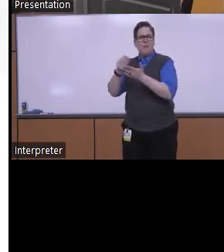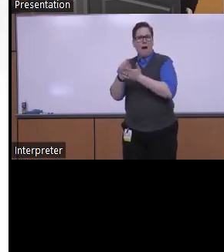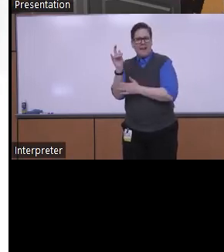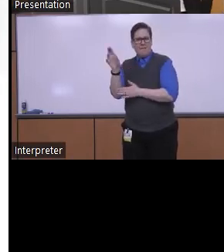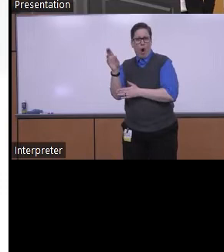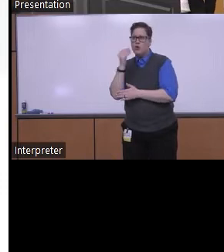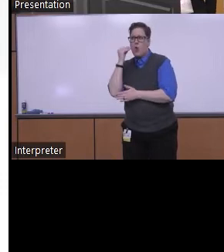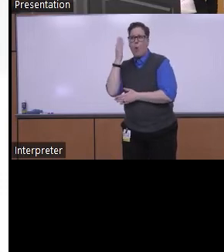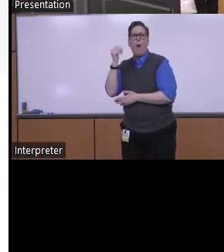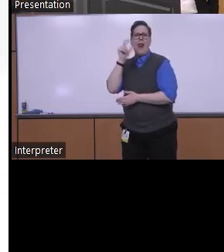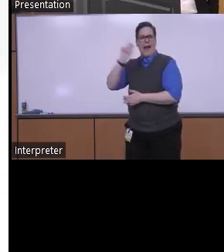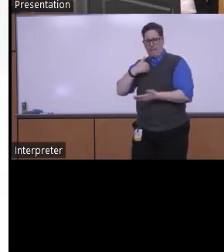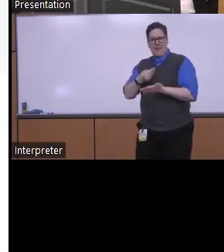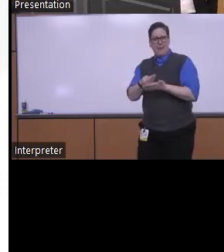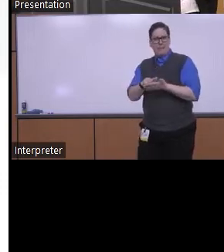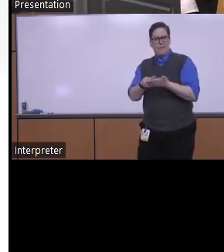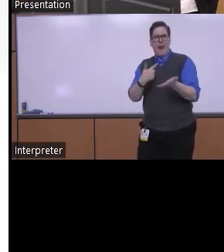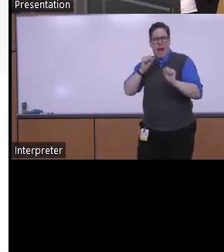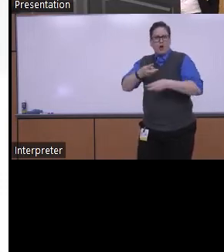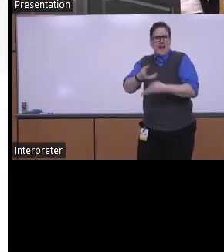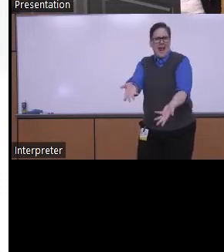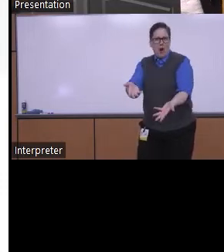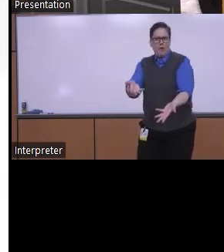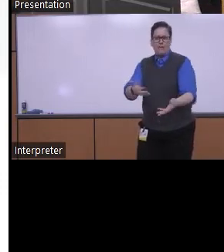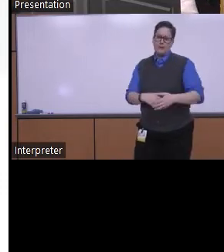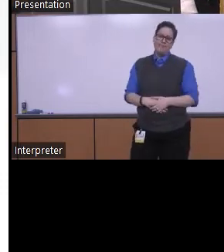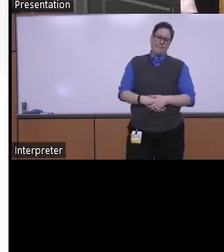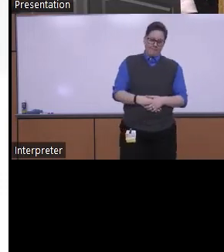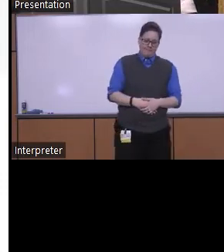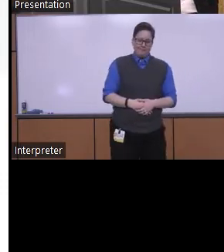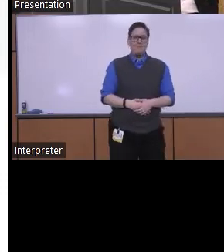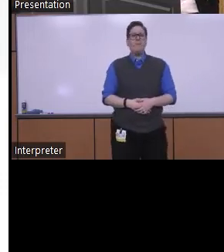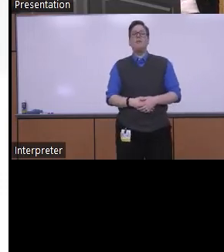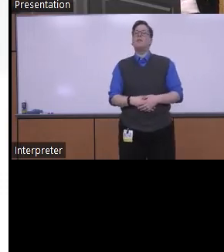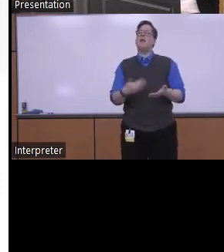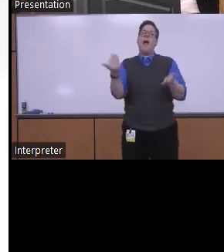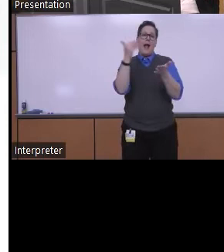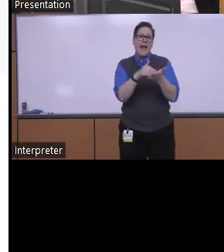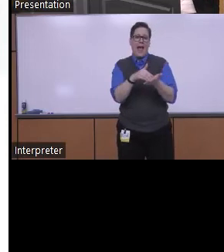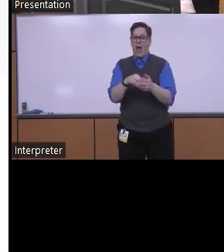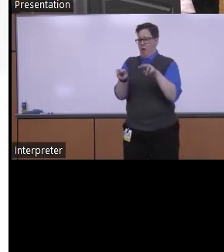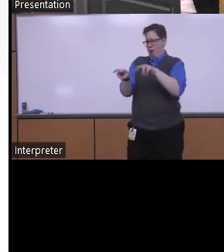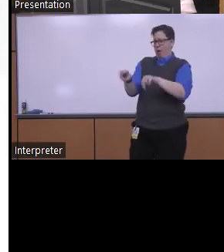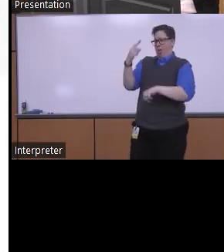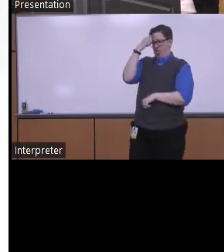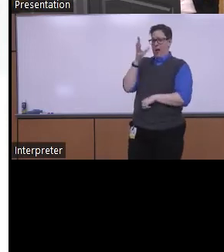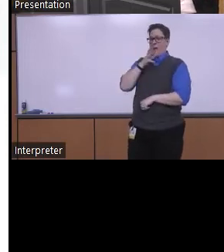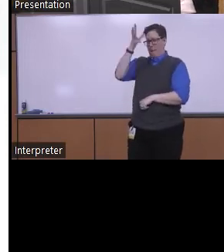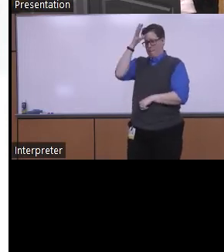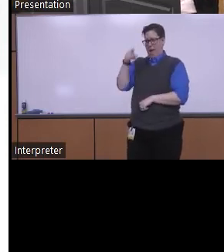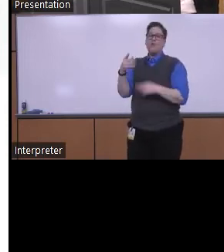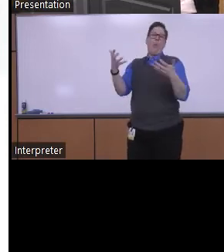And finally, we should move away from the framework that pathologizes and medicalizes parents who have been accused of hurting or neglecting their